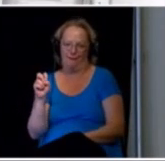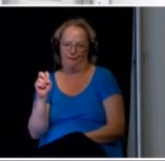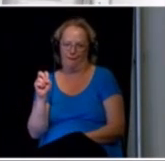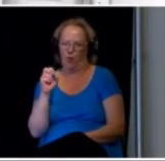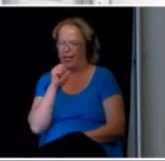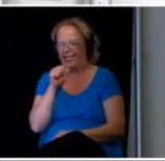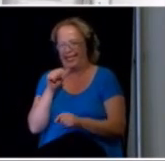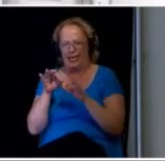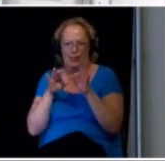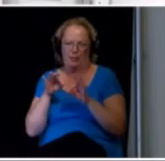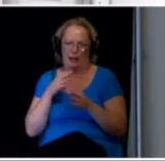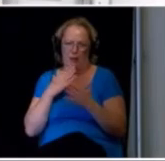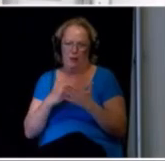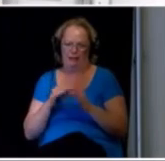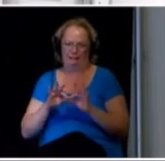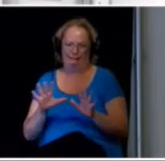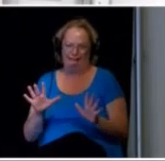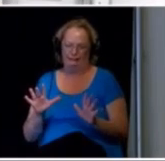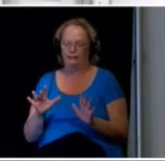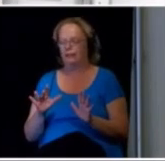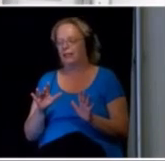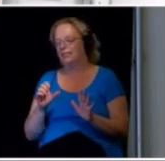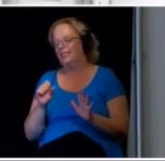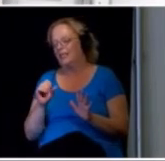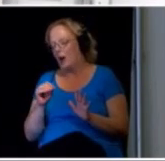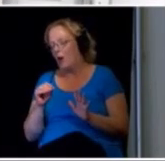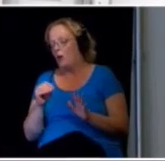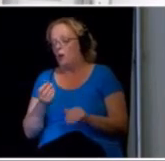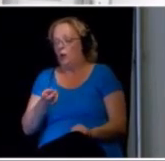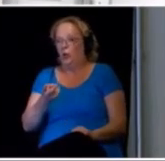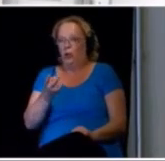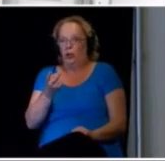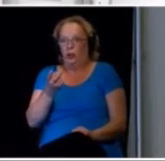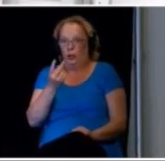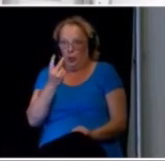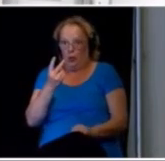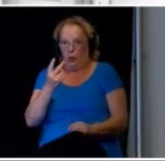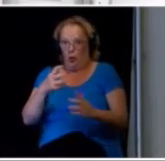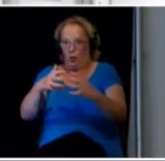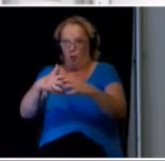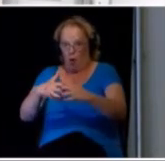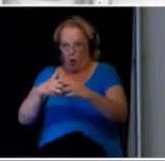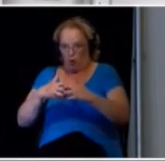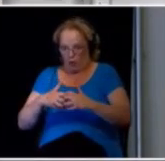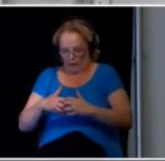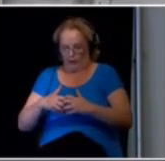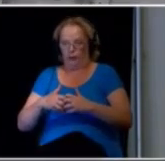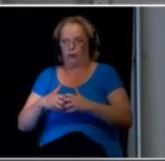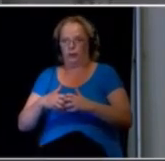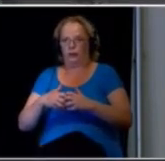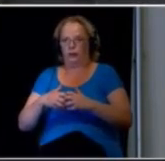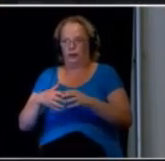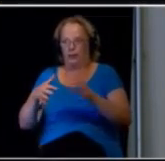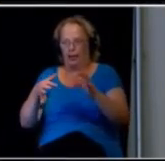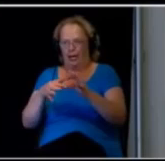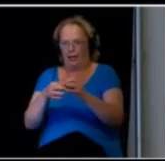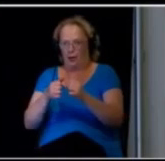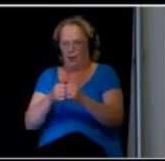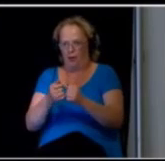mean, there are two motors, and they're connected to the four wheels, but that